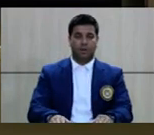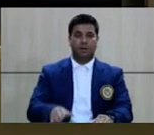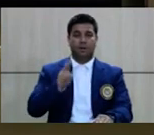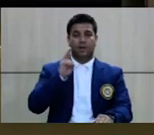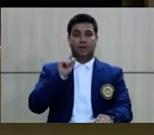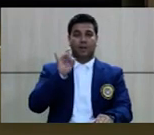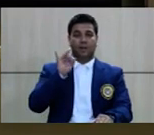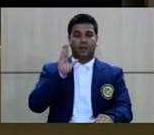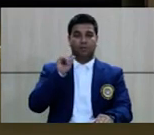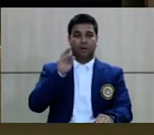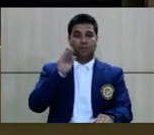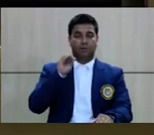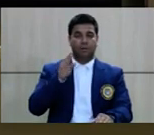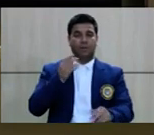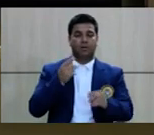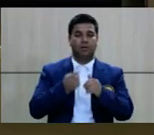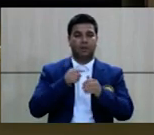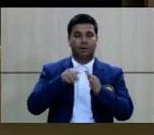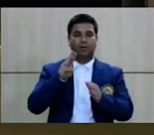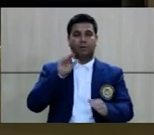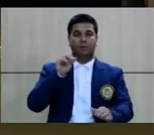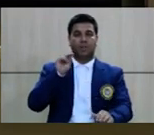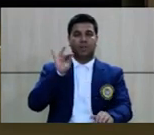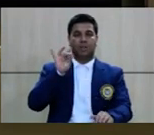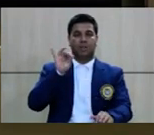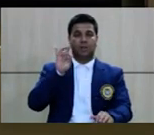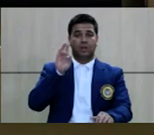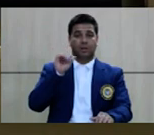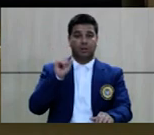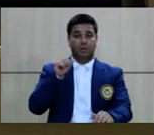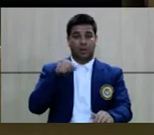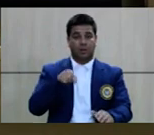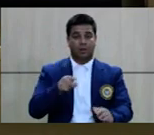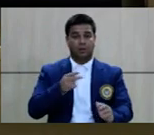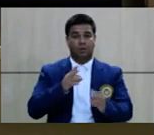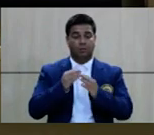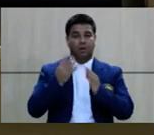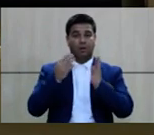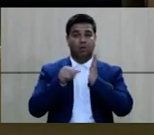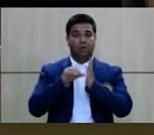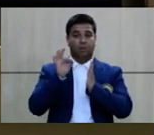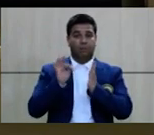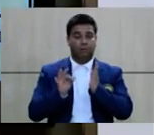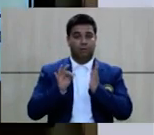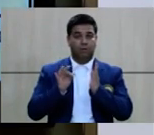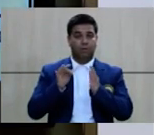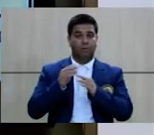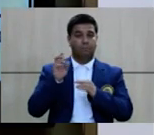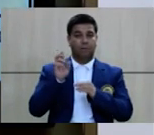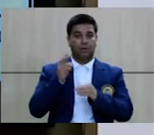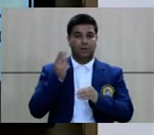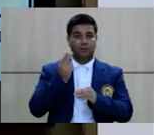Karbamid, ya'ni machivina, machivinaning oziqa miqdori 46% bo'ladi, oq